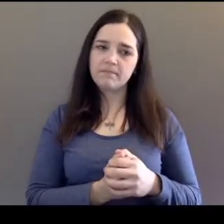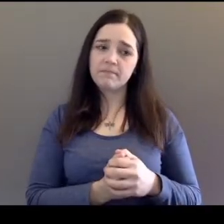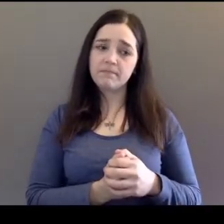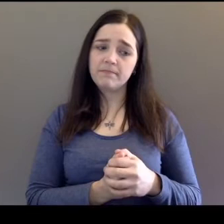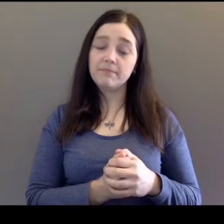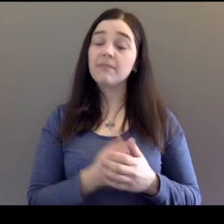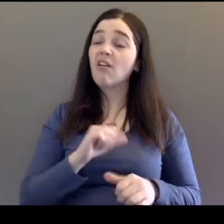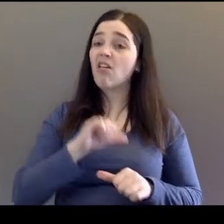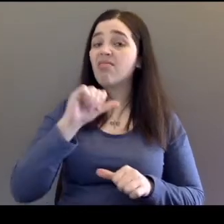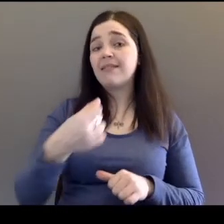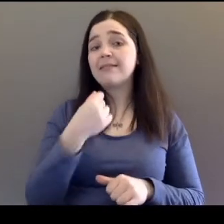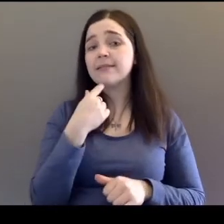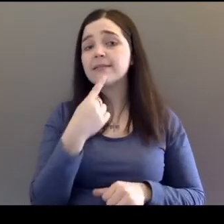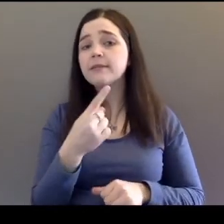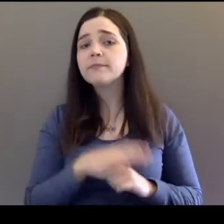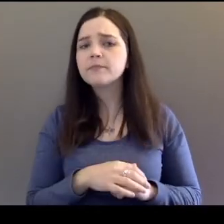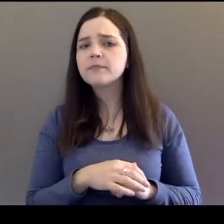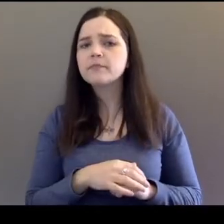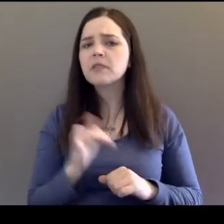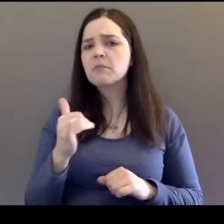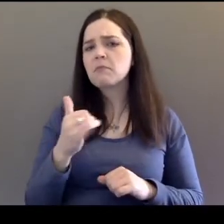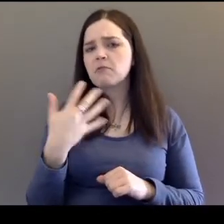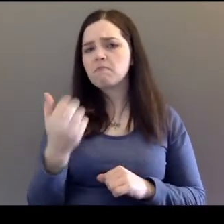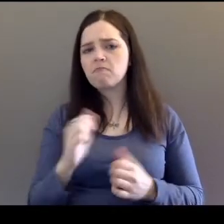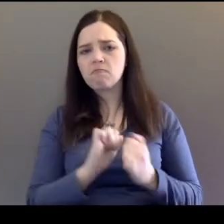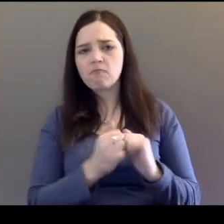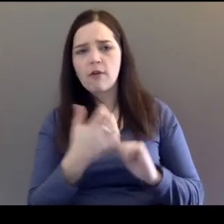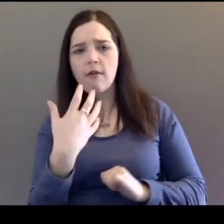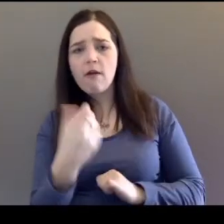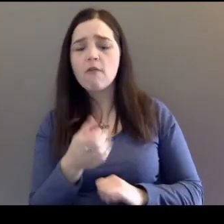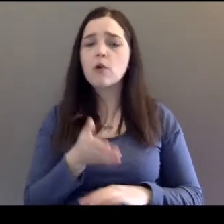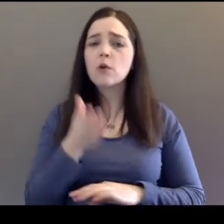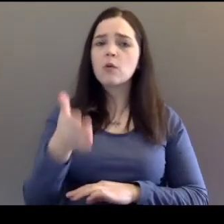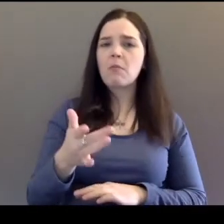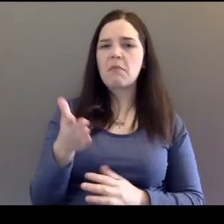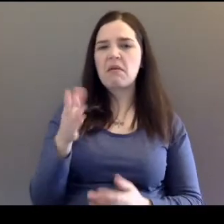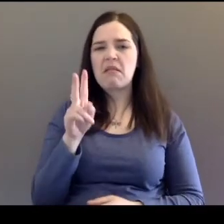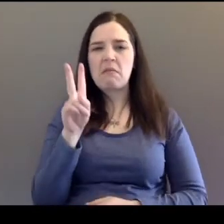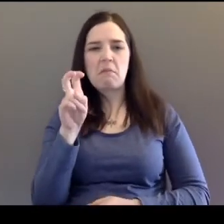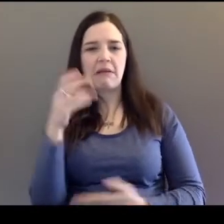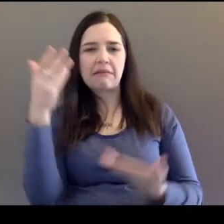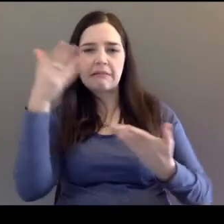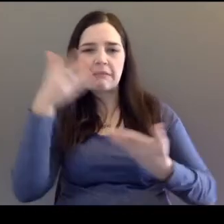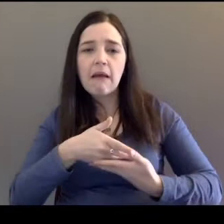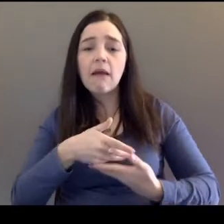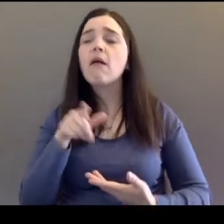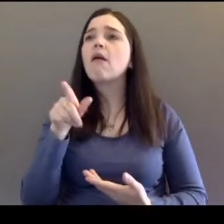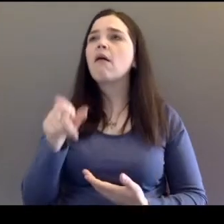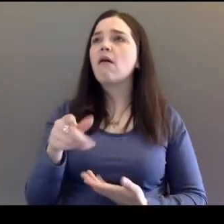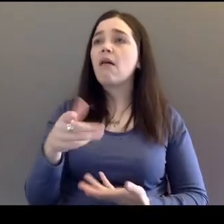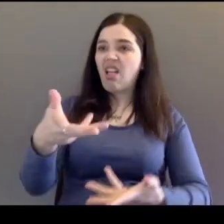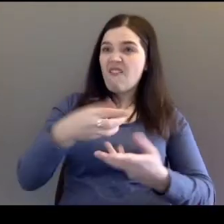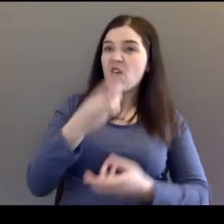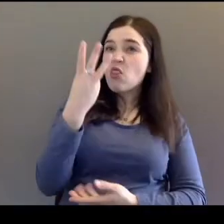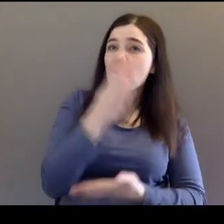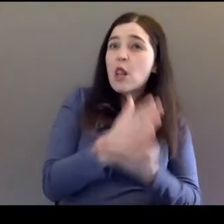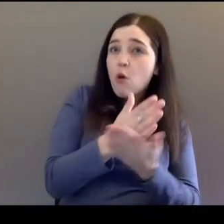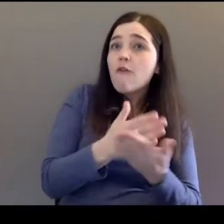Then Jesus said to them, suppose you've got a friend and you go to him at midnight and say, friend, lend me